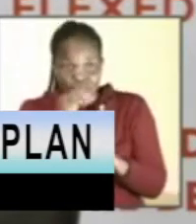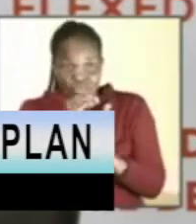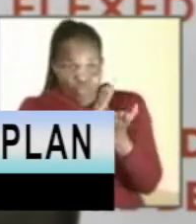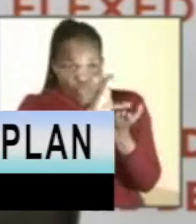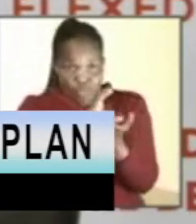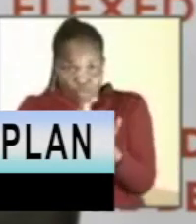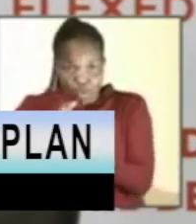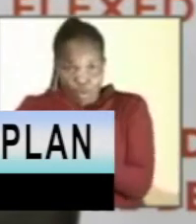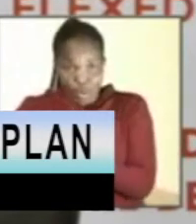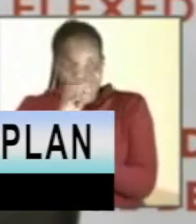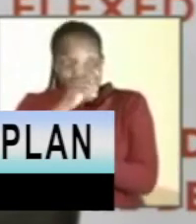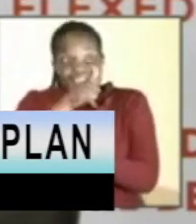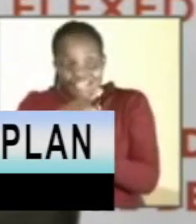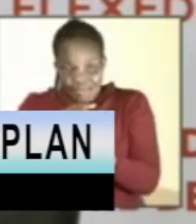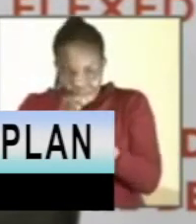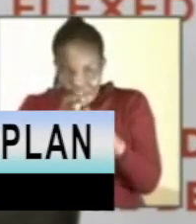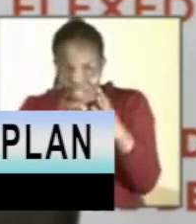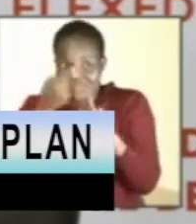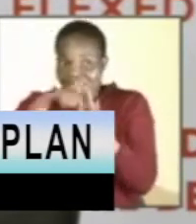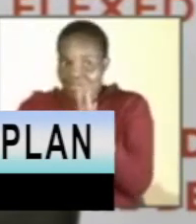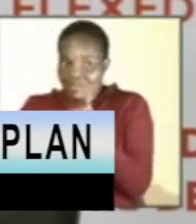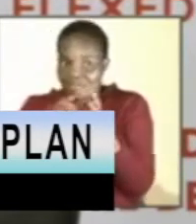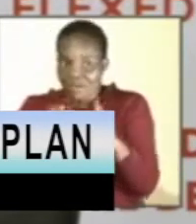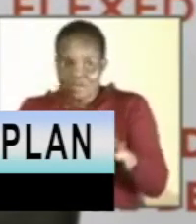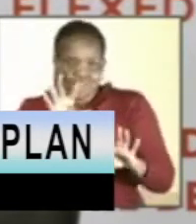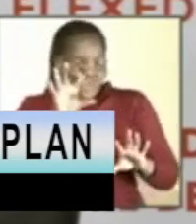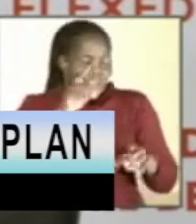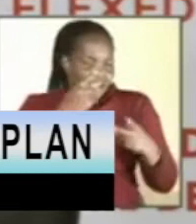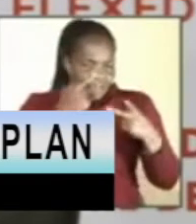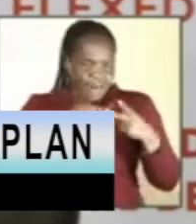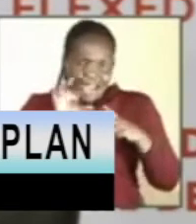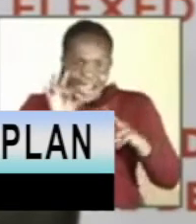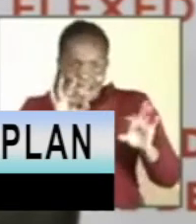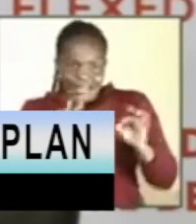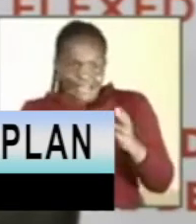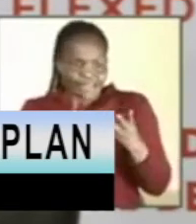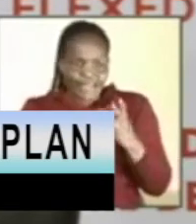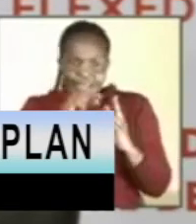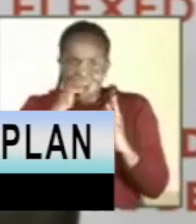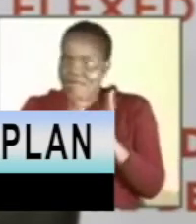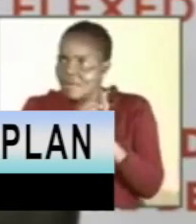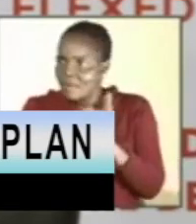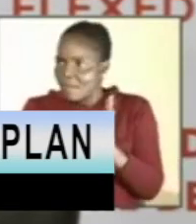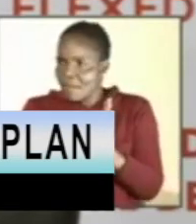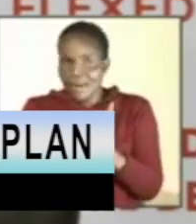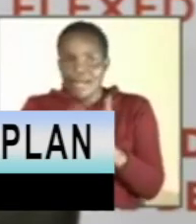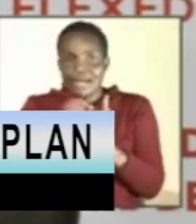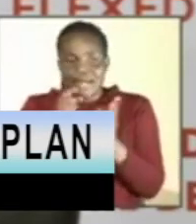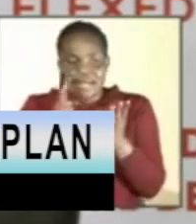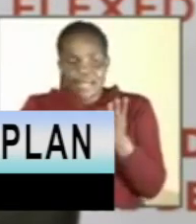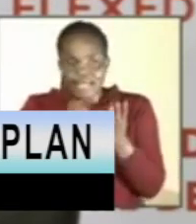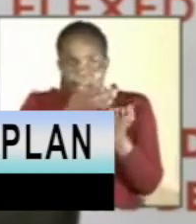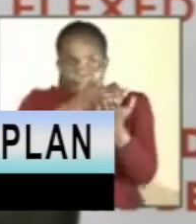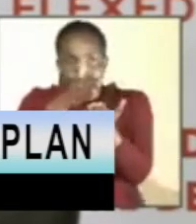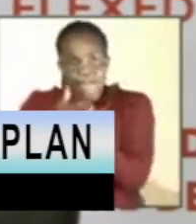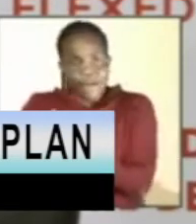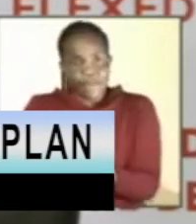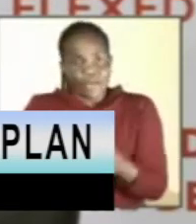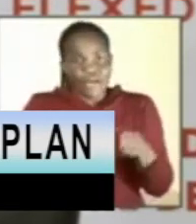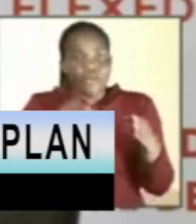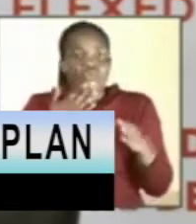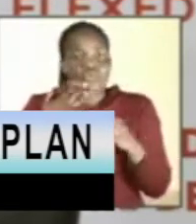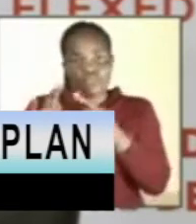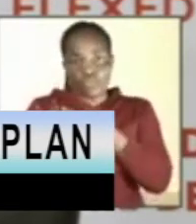will probably go back to. The identification, the registration, and the distribution is actually done by the